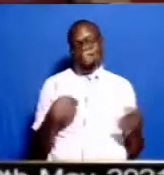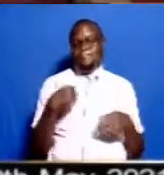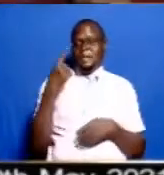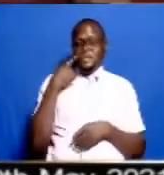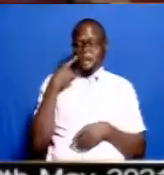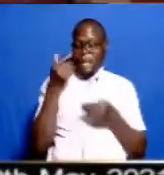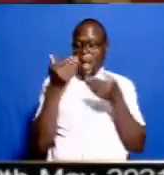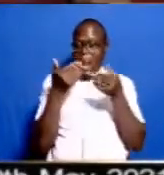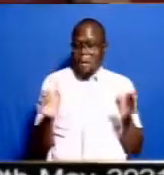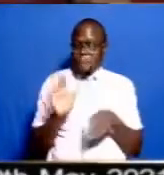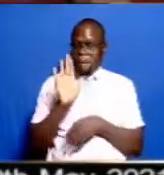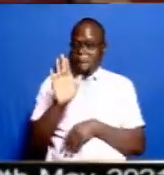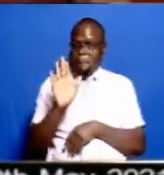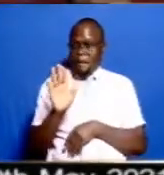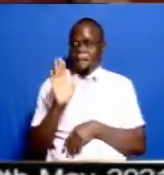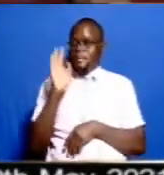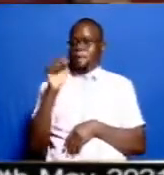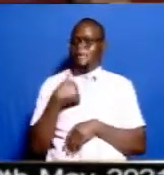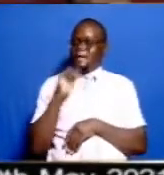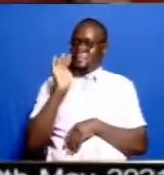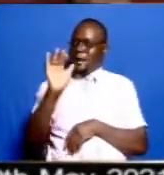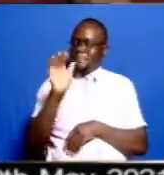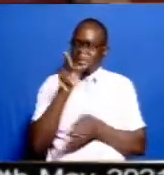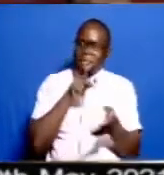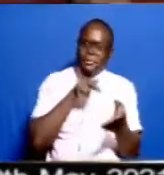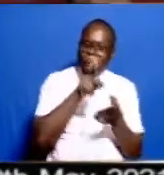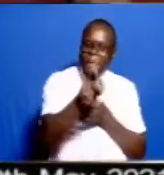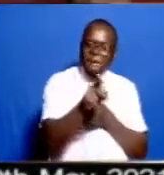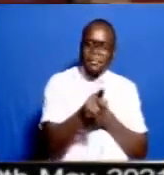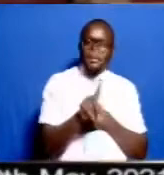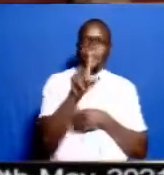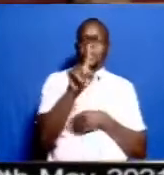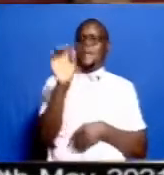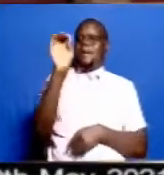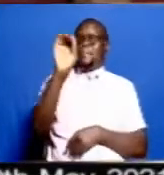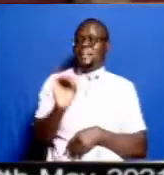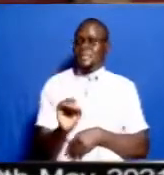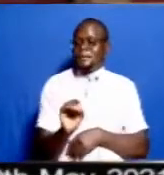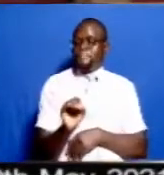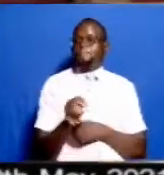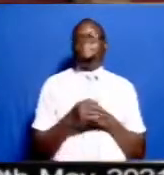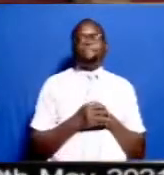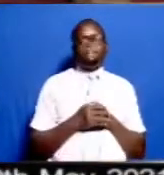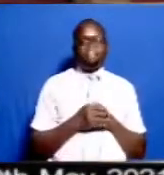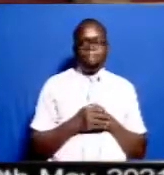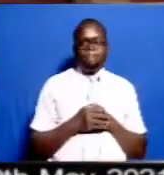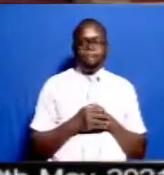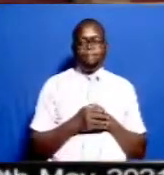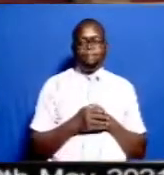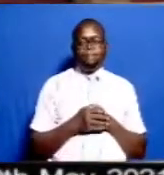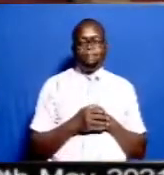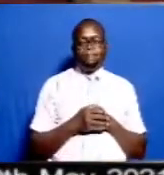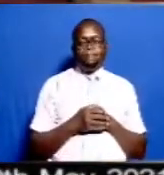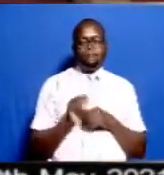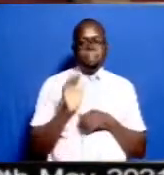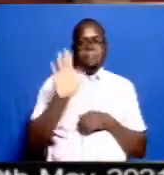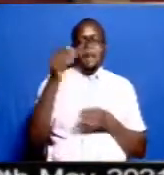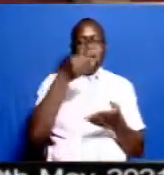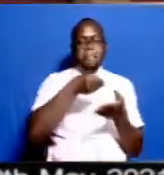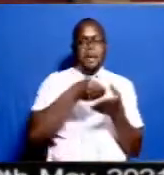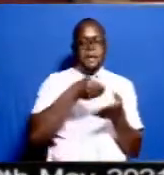the losses it's making, if you're going to ask it to pay 1% of its